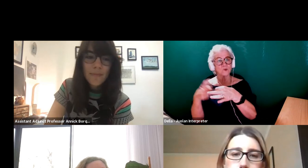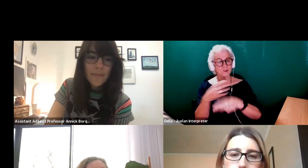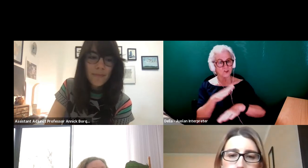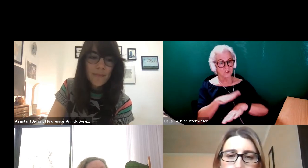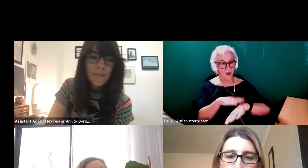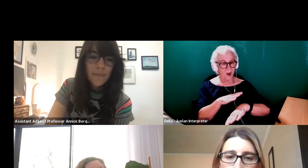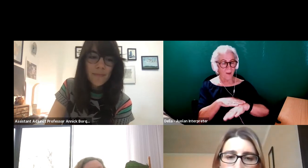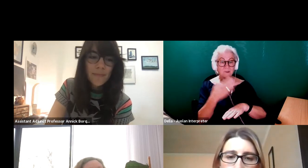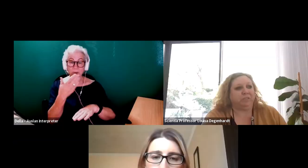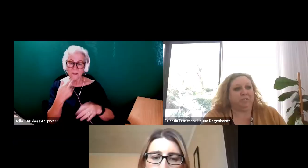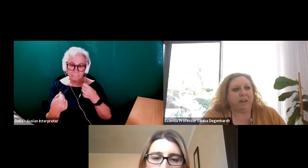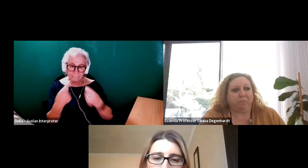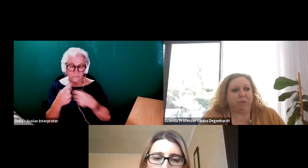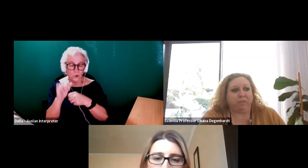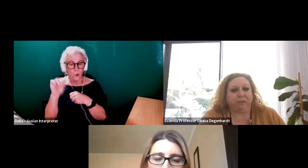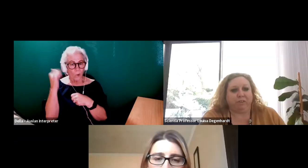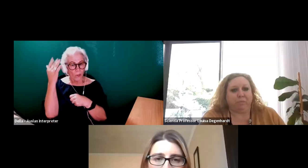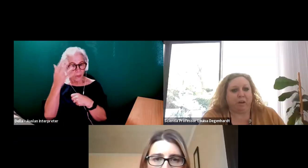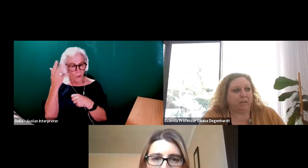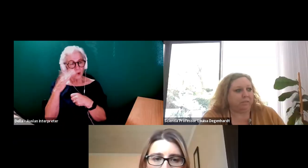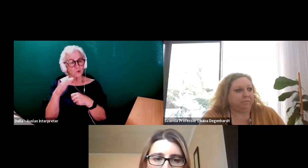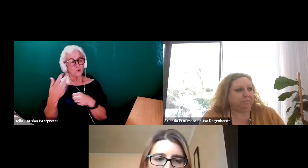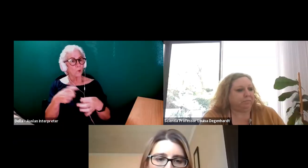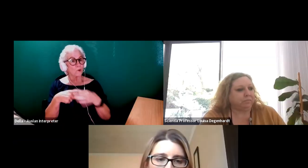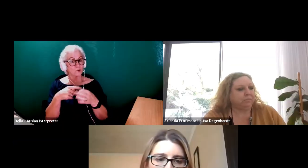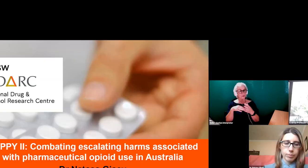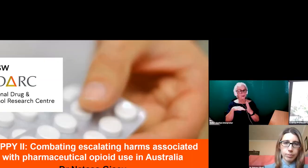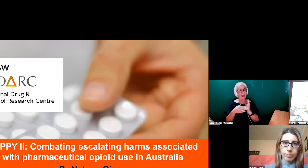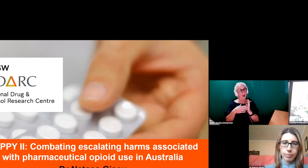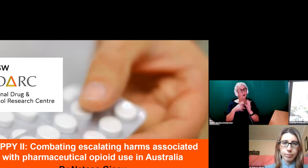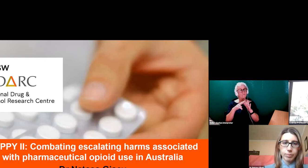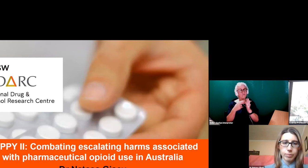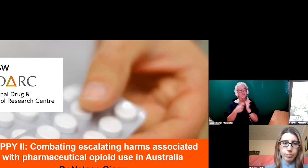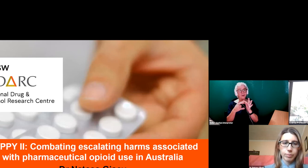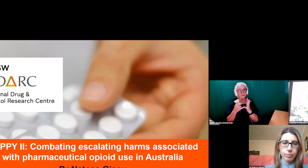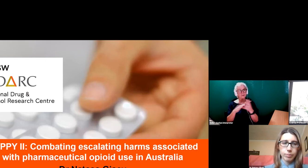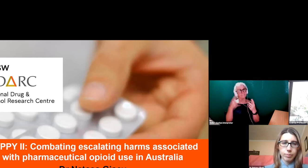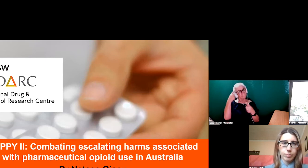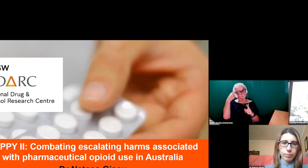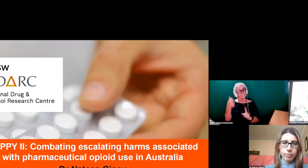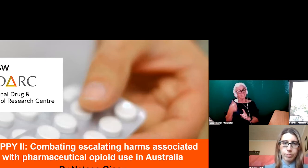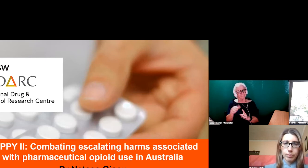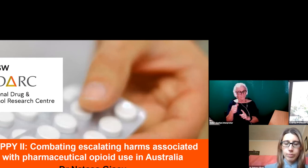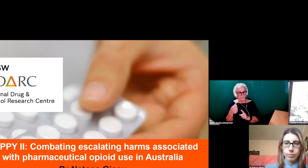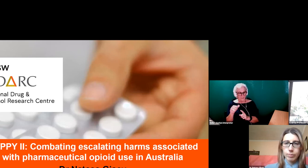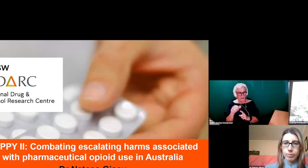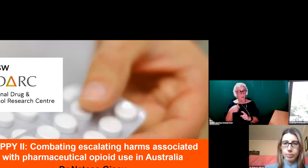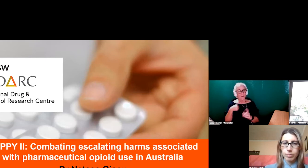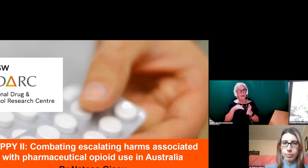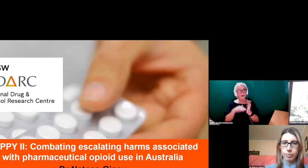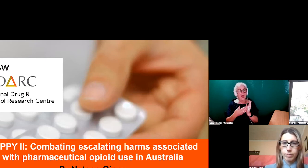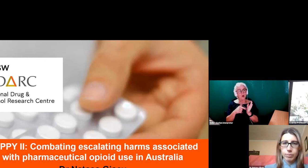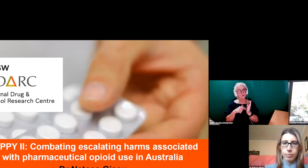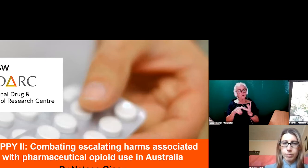through any thoughts or questions you have while they're fresh in your mind. So I'd now like to introduce